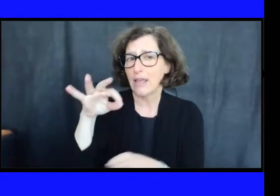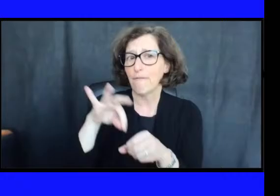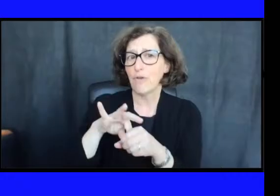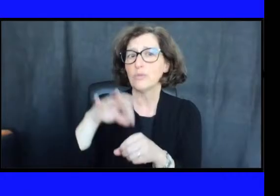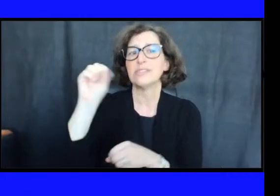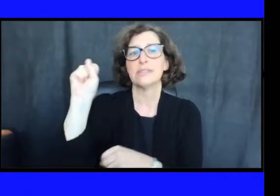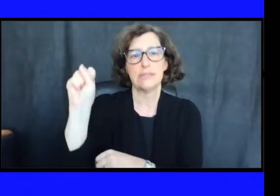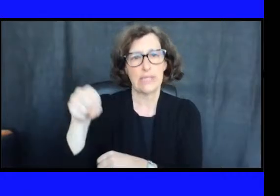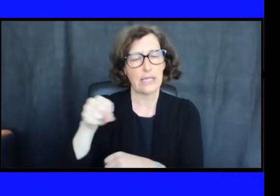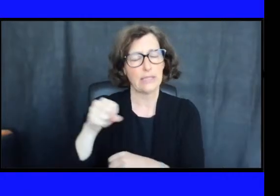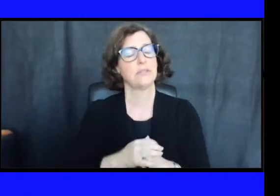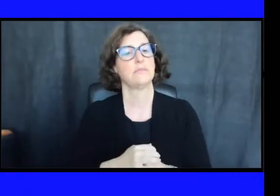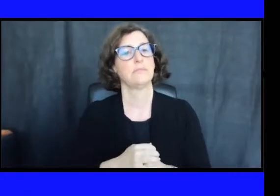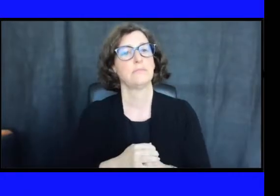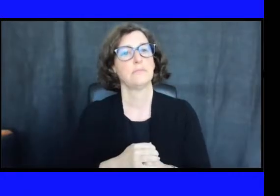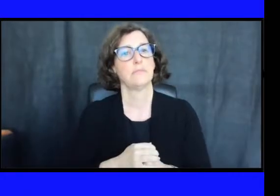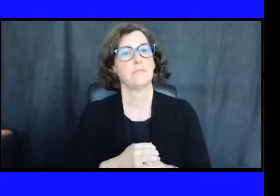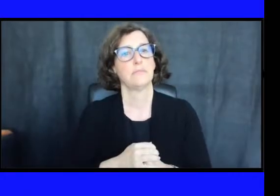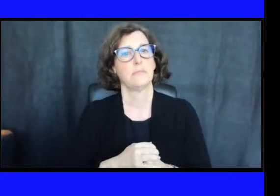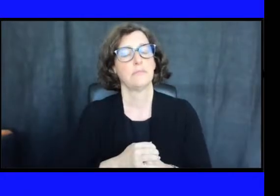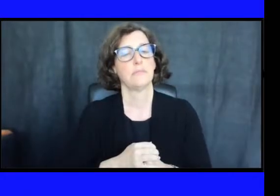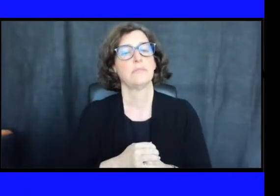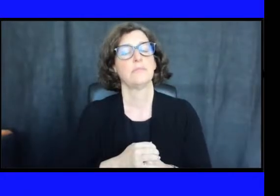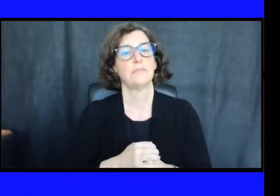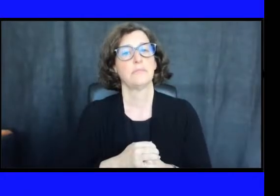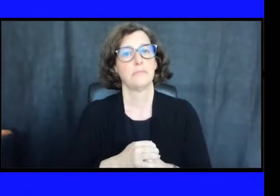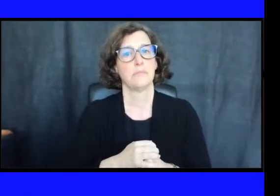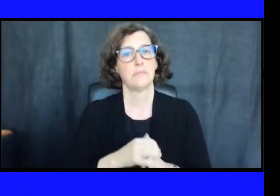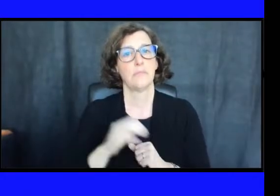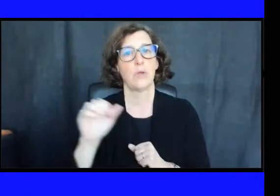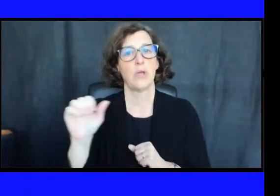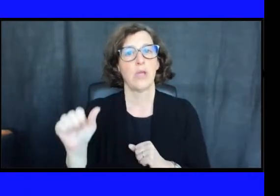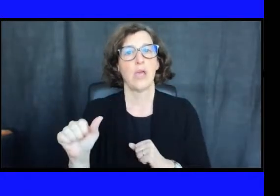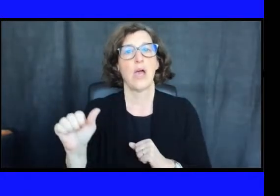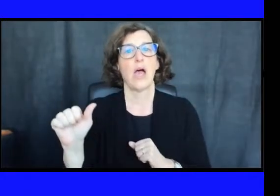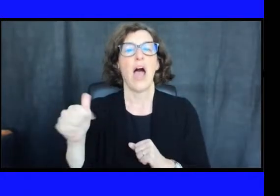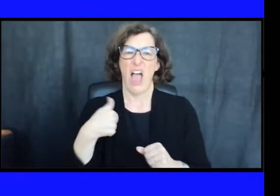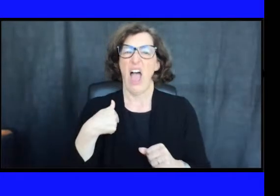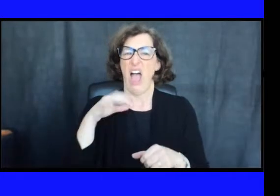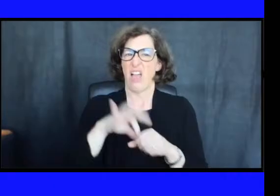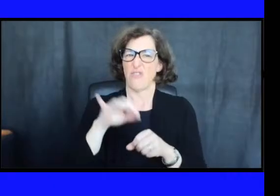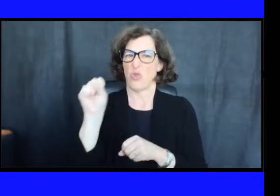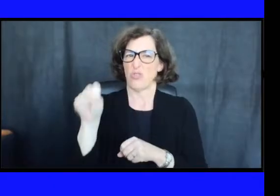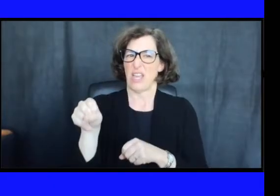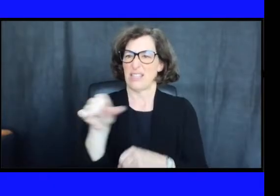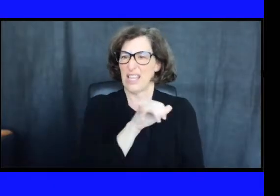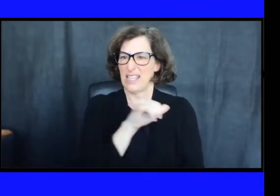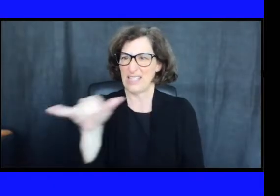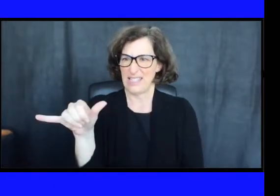Okay. The resolution, I also vote yes. The resolution passes.